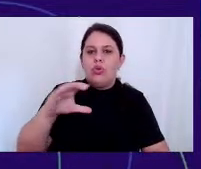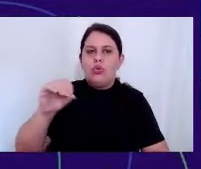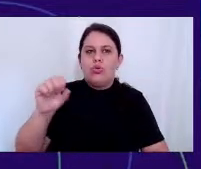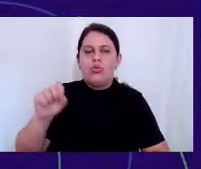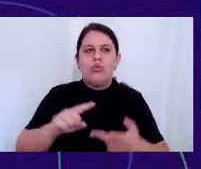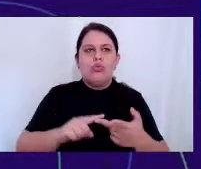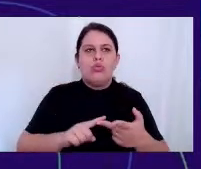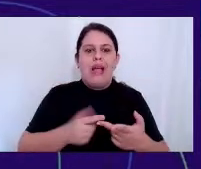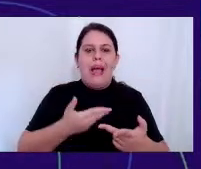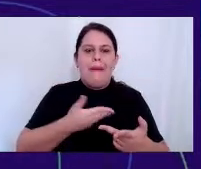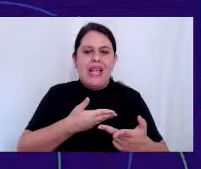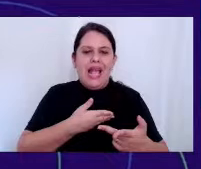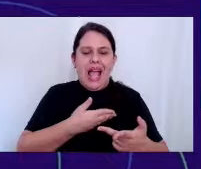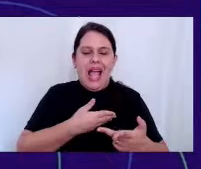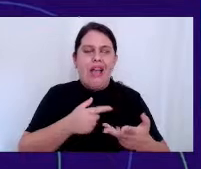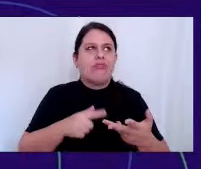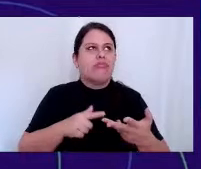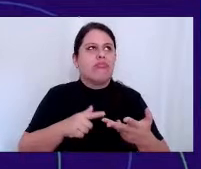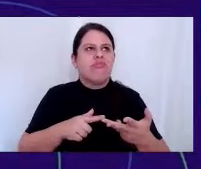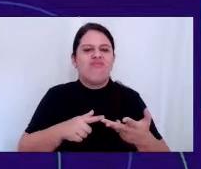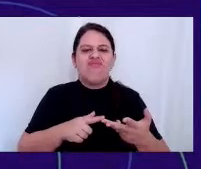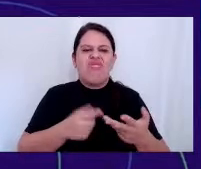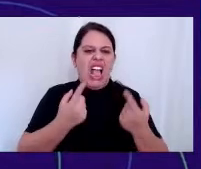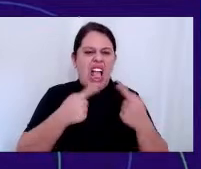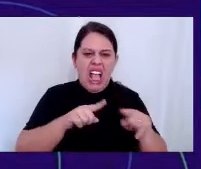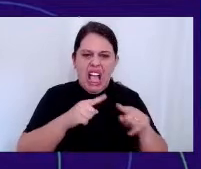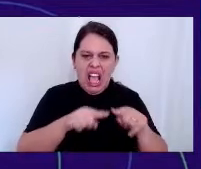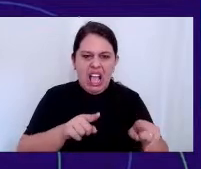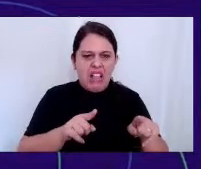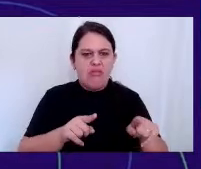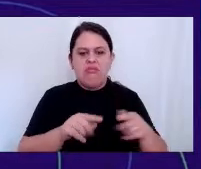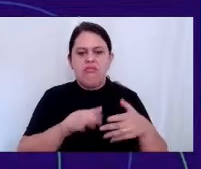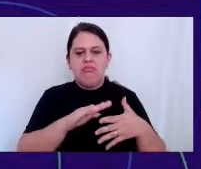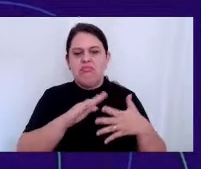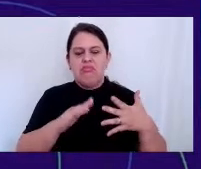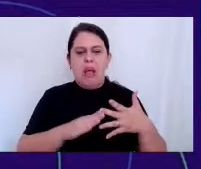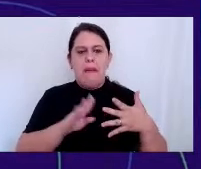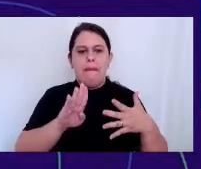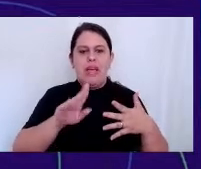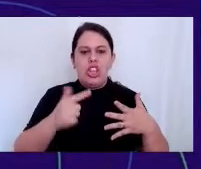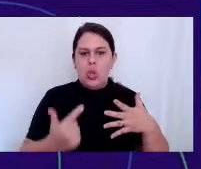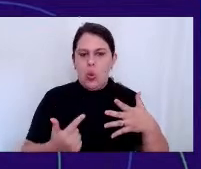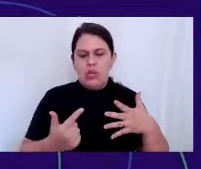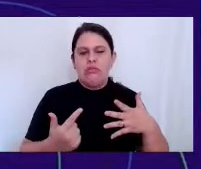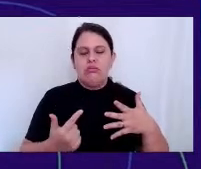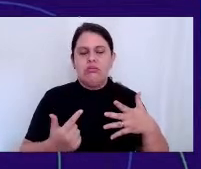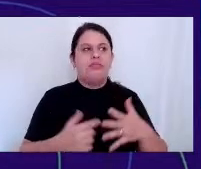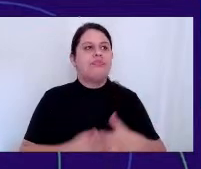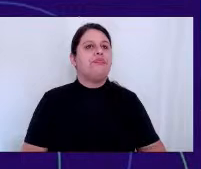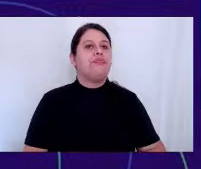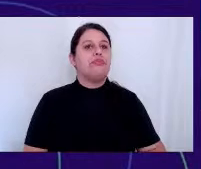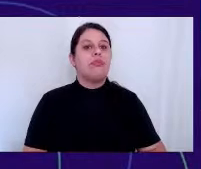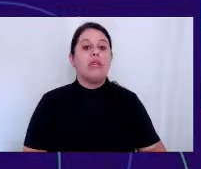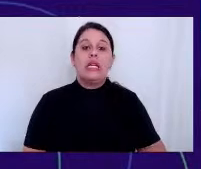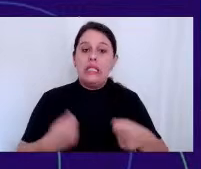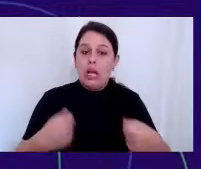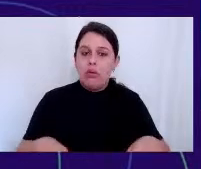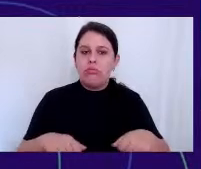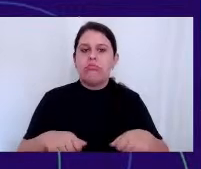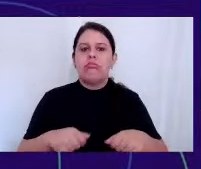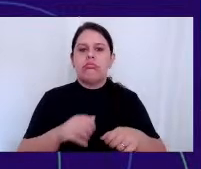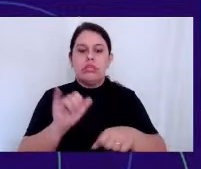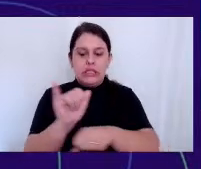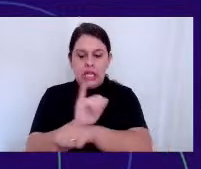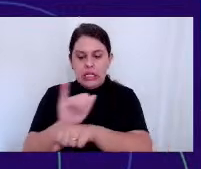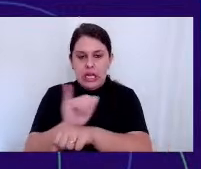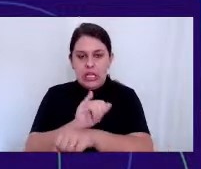below B2 in English. So becoming a prompt engineer means focusing on those 6 elements that I mentioned before, and